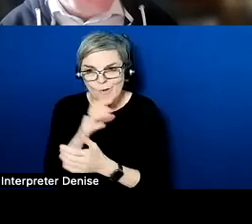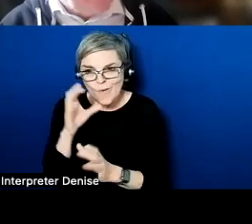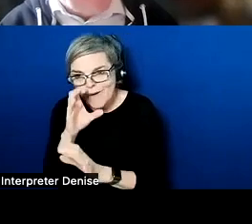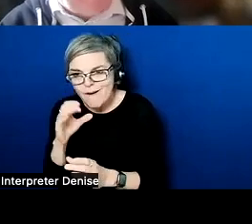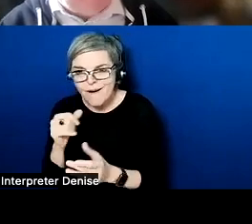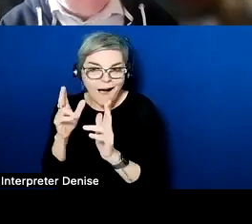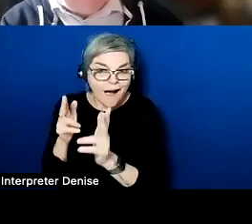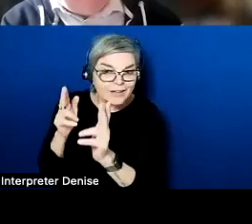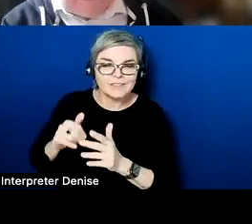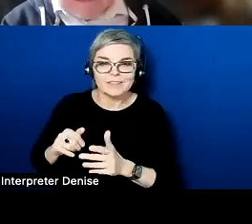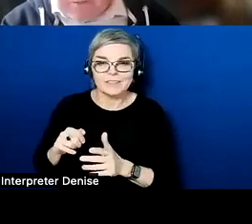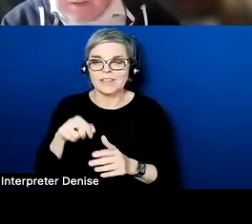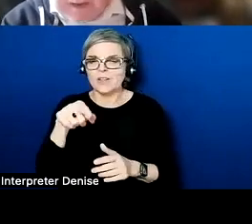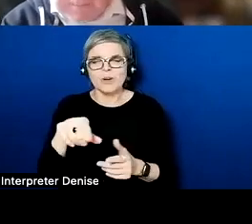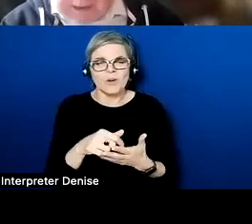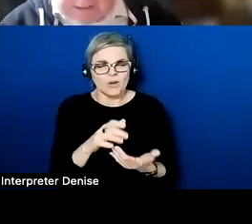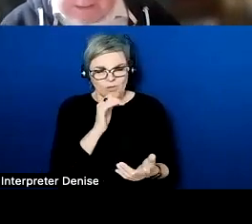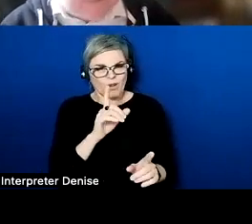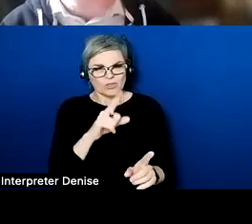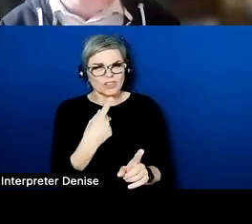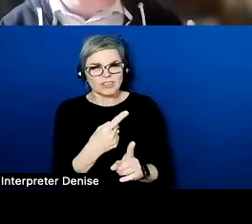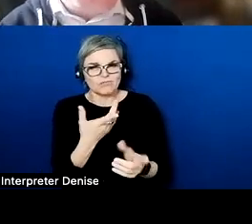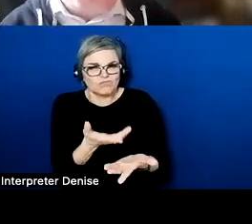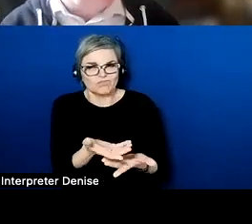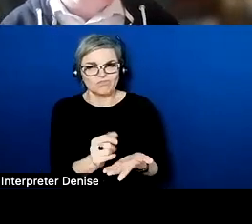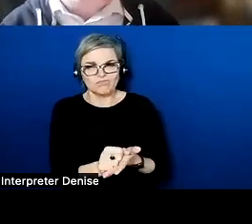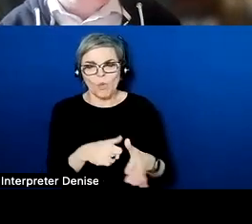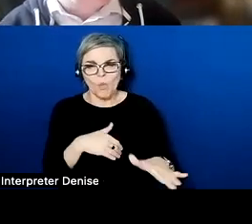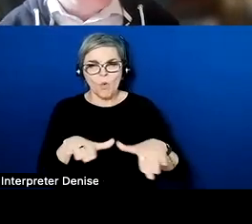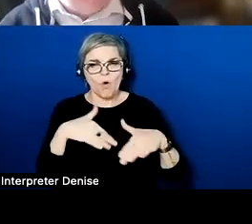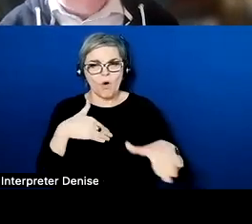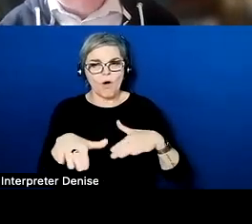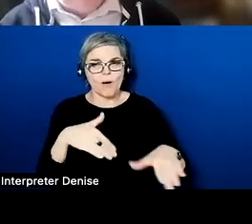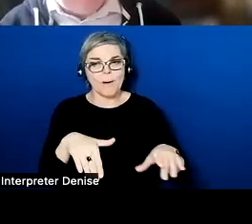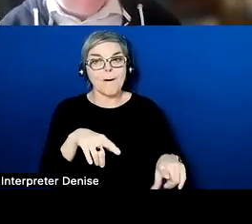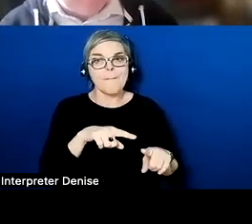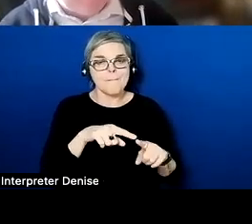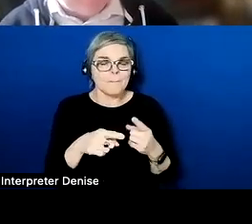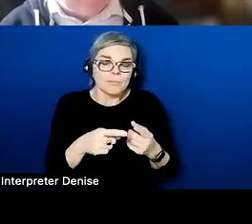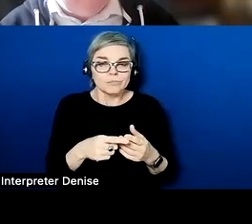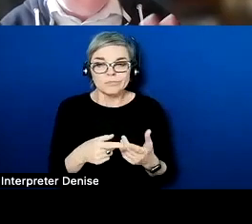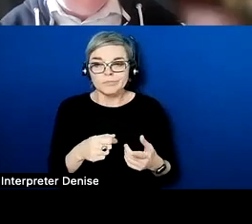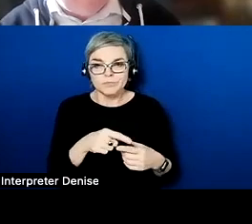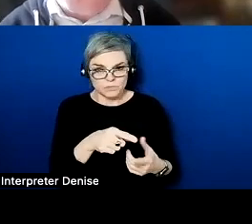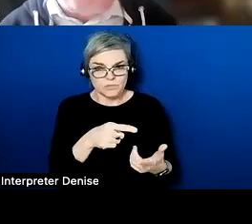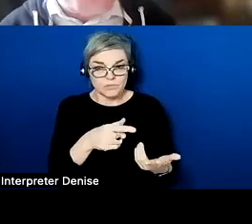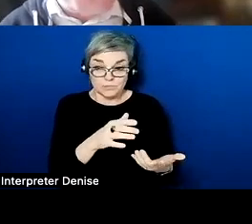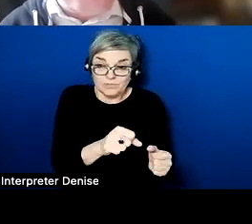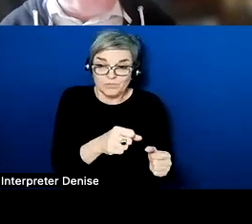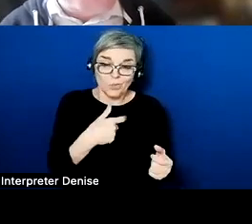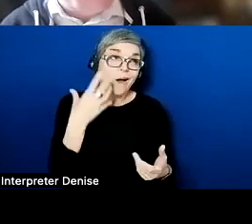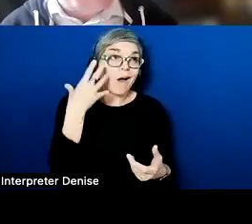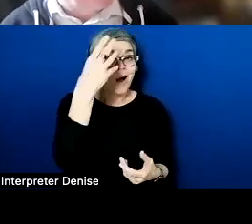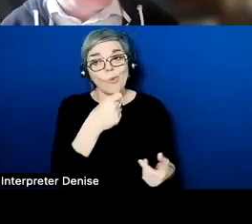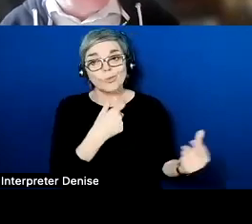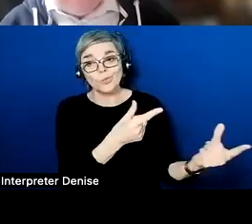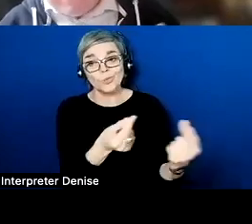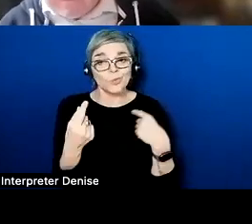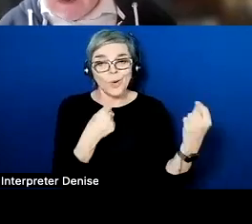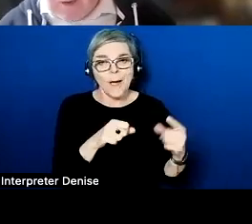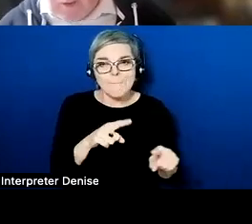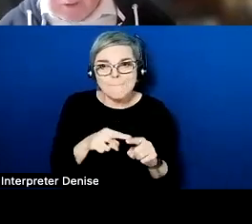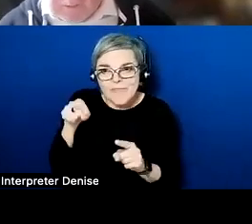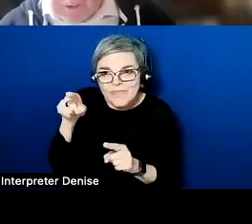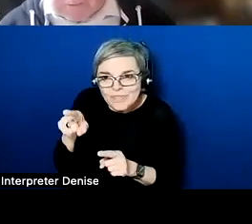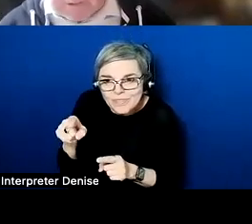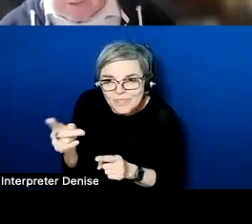language, then that's how they begin to see themselves as adventurers, going out there in the big wide world and